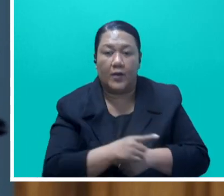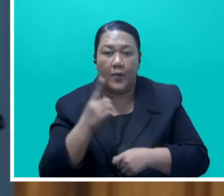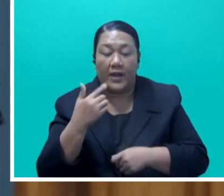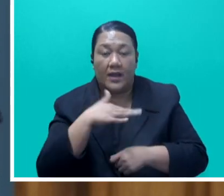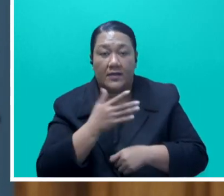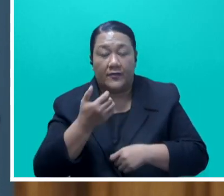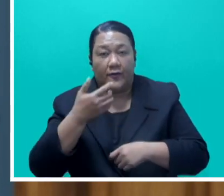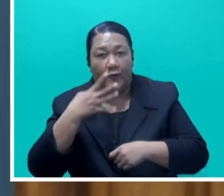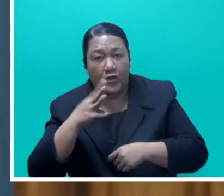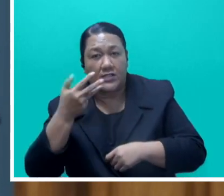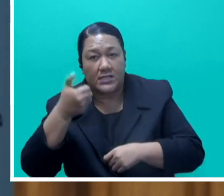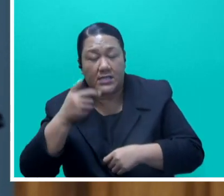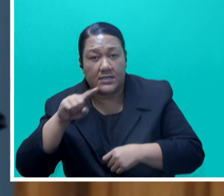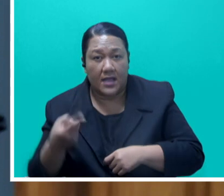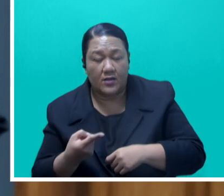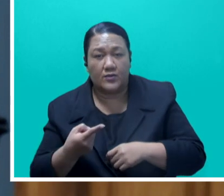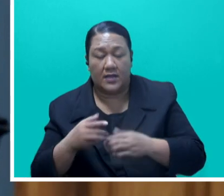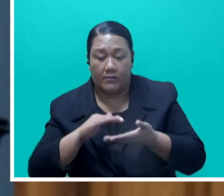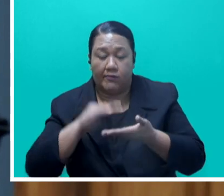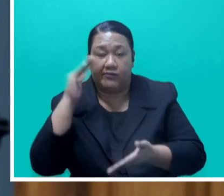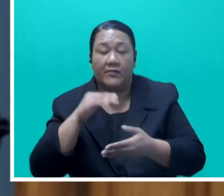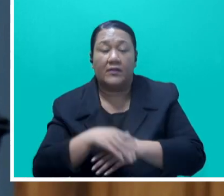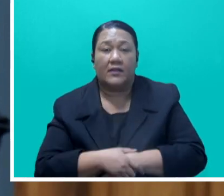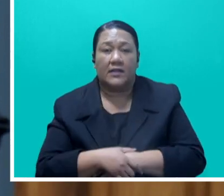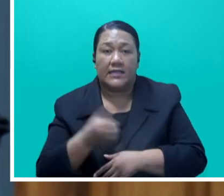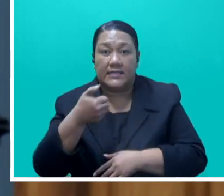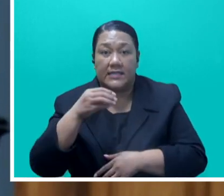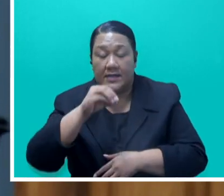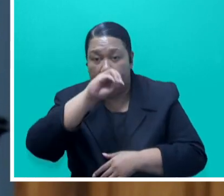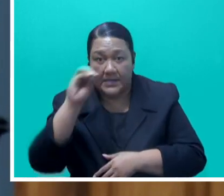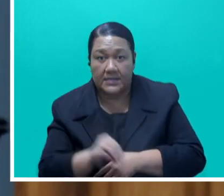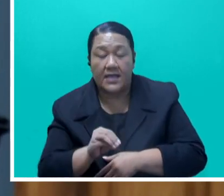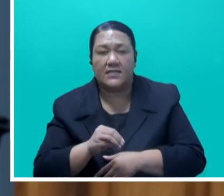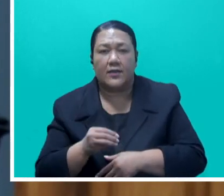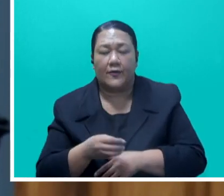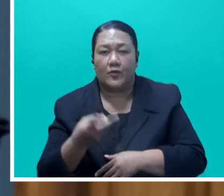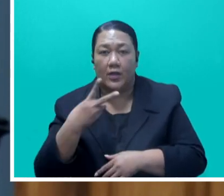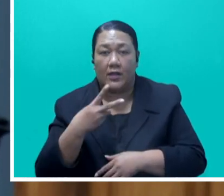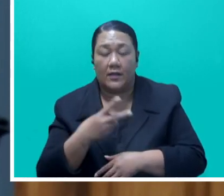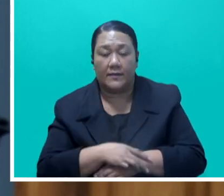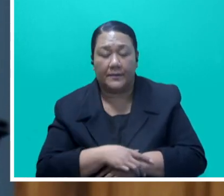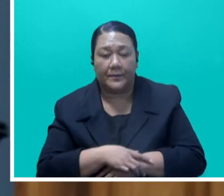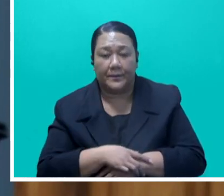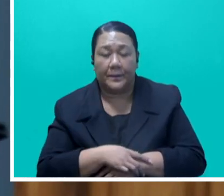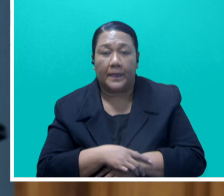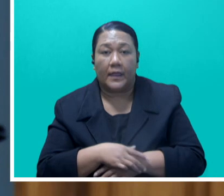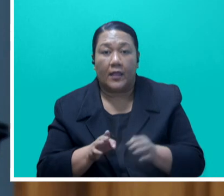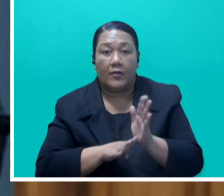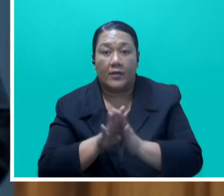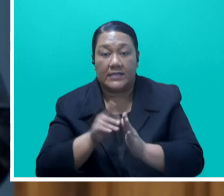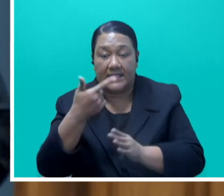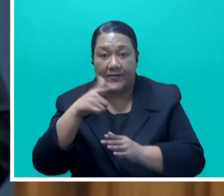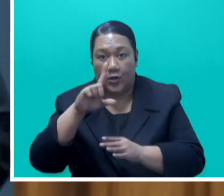146,905 visitors in 2020, which was a 16% of the 2019 levels, to a recovery of 71%